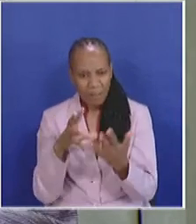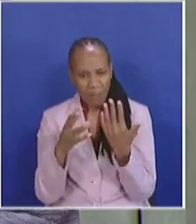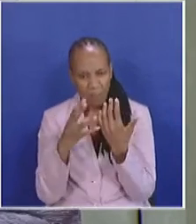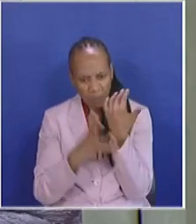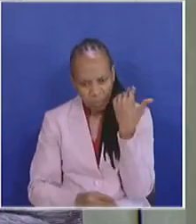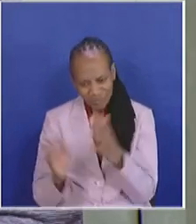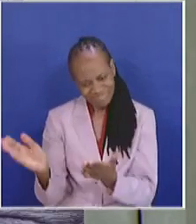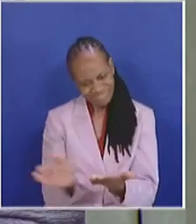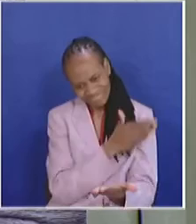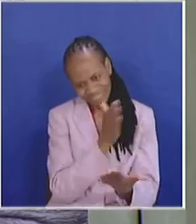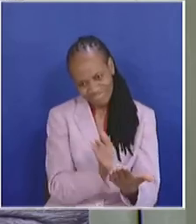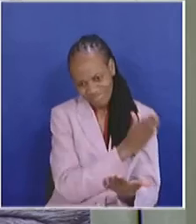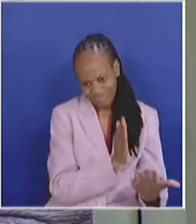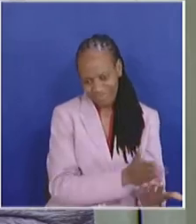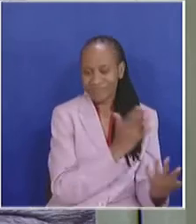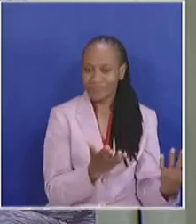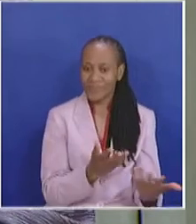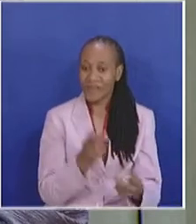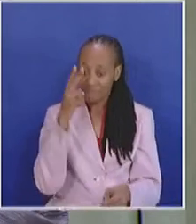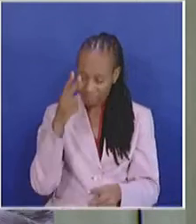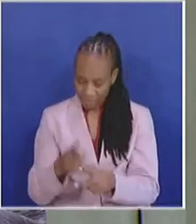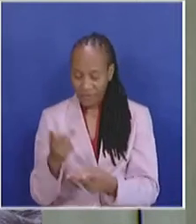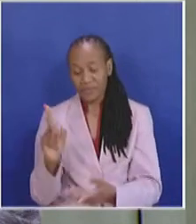alleviation, moving towards the total